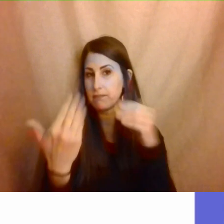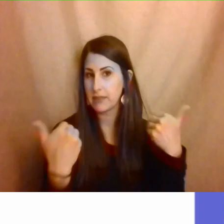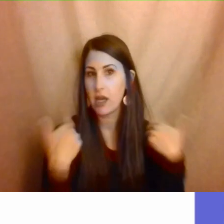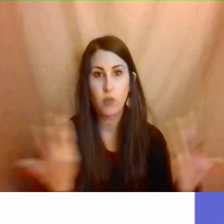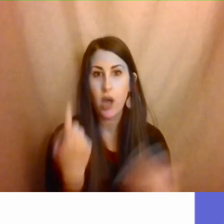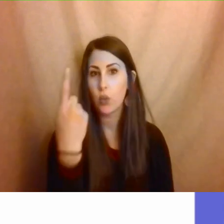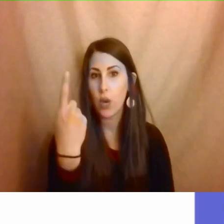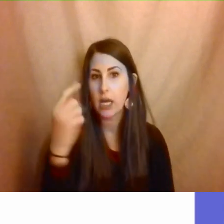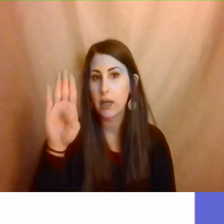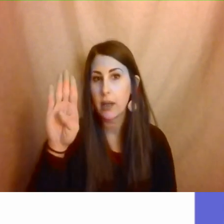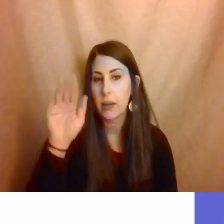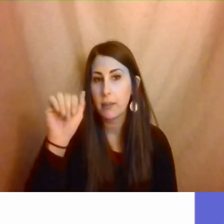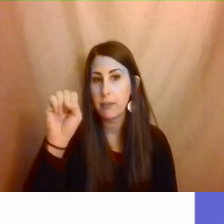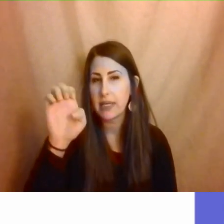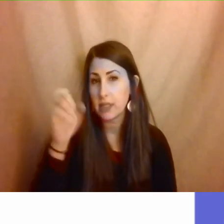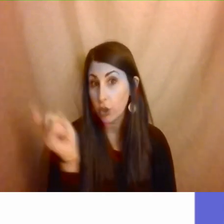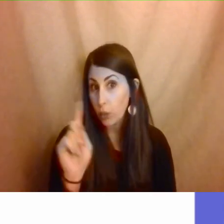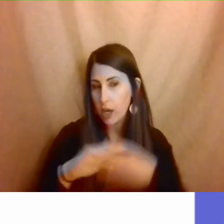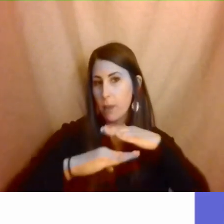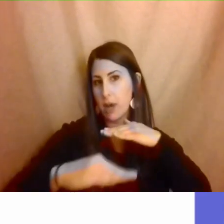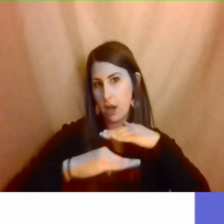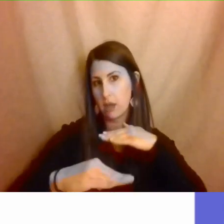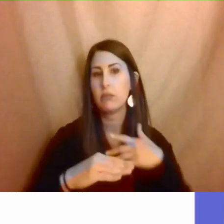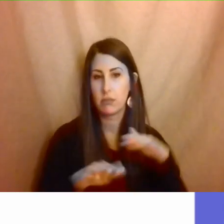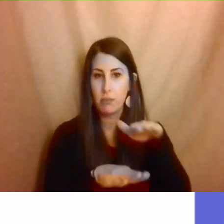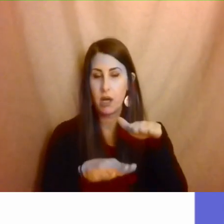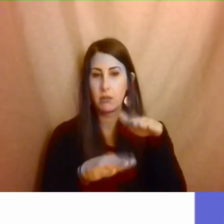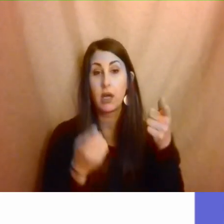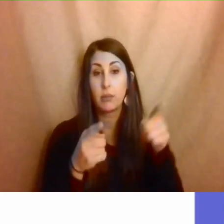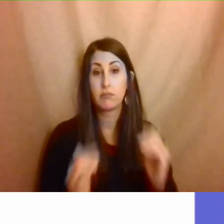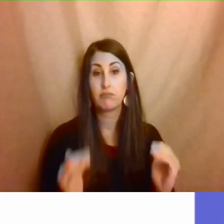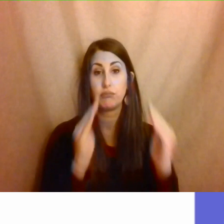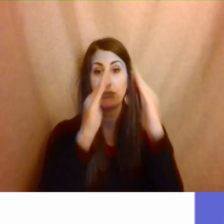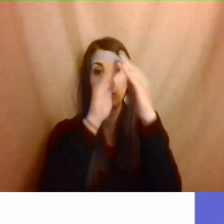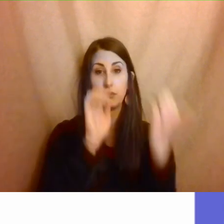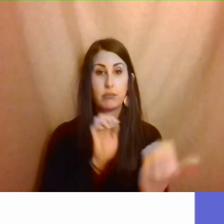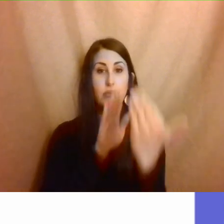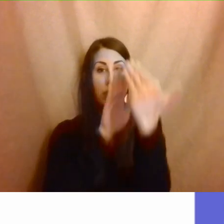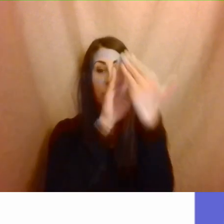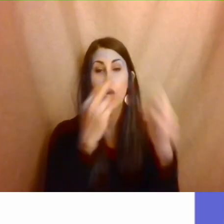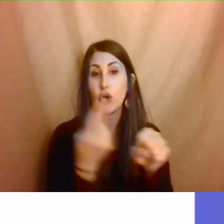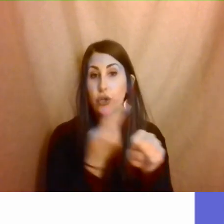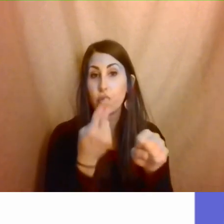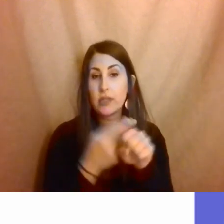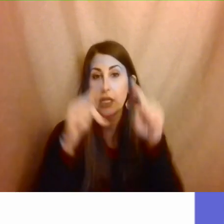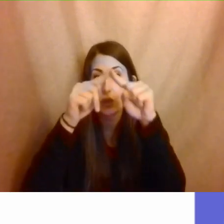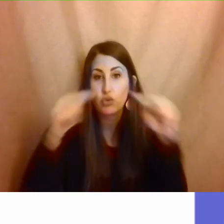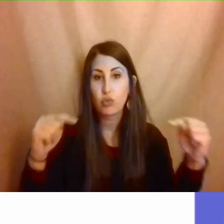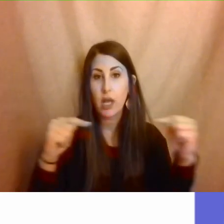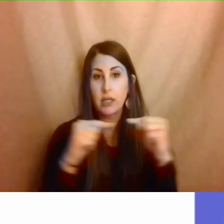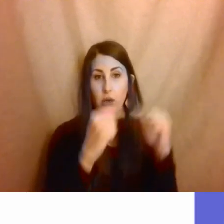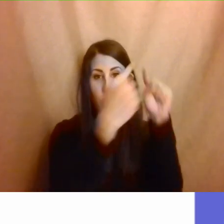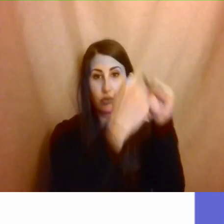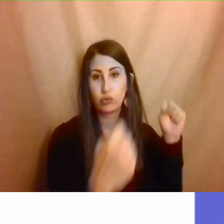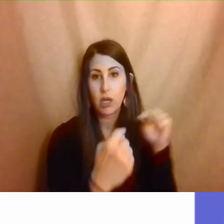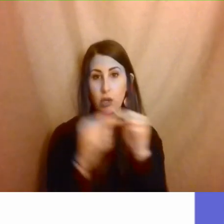At the bottom for its upright position, that raises to a point with triangular faces. So this